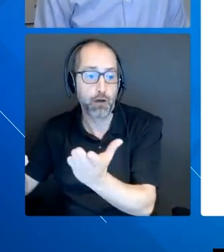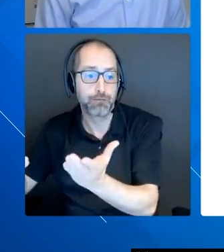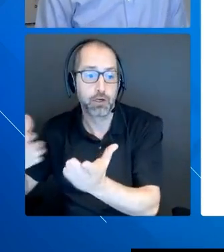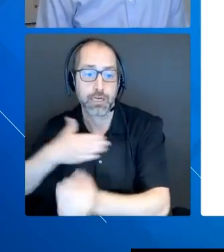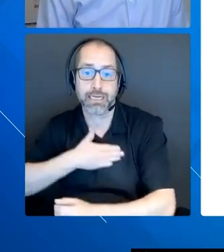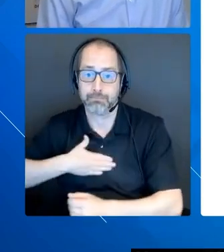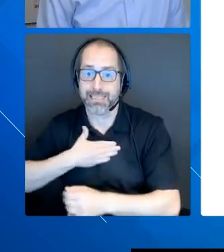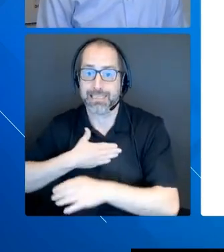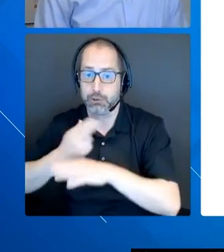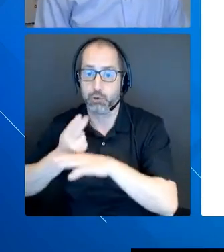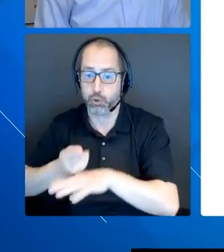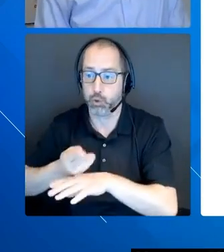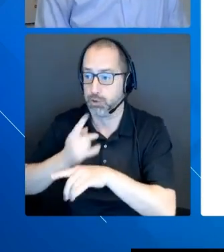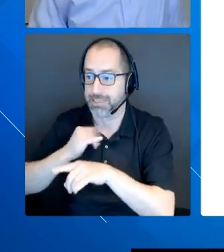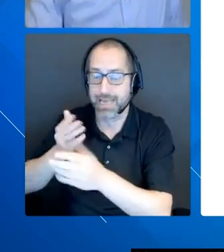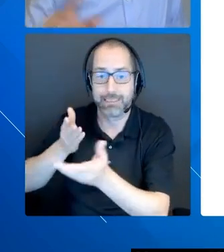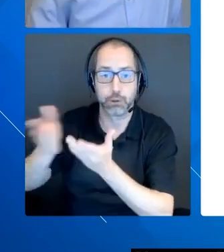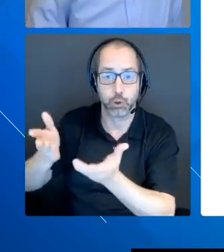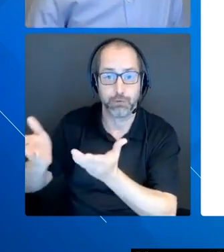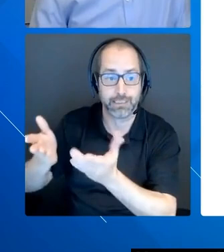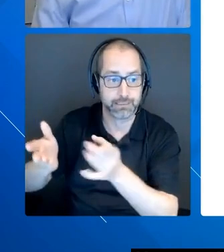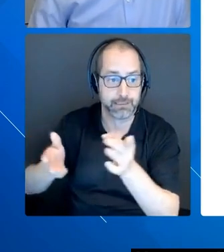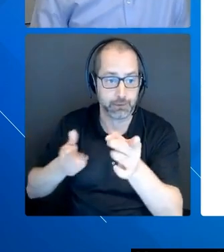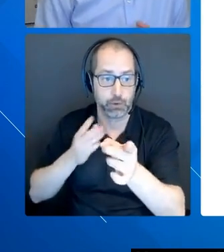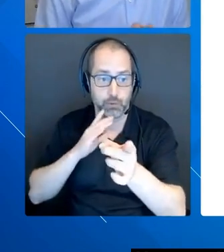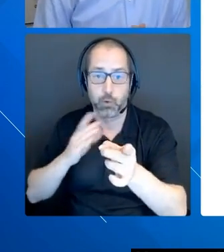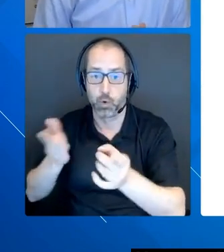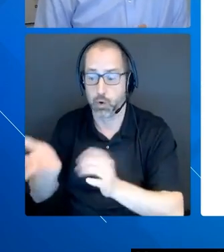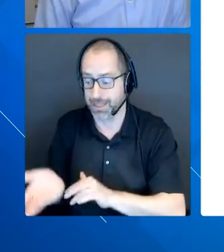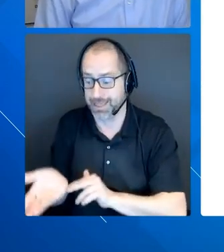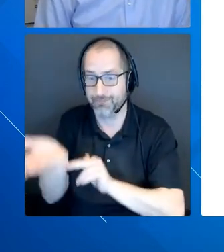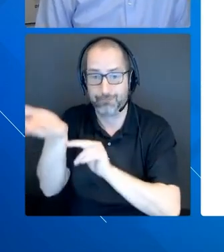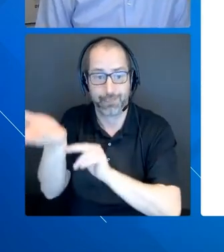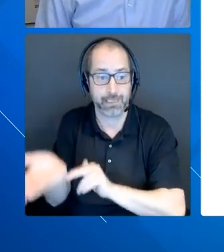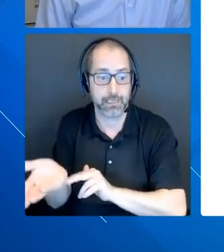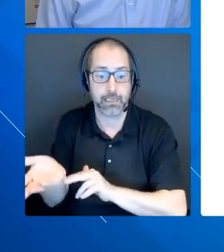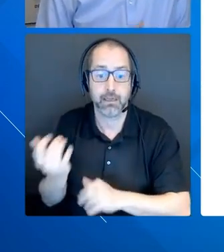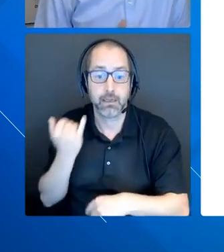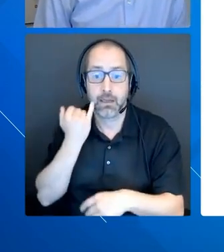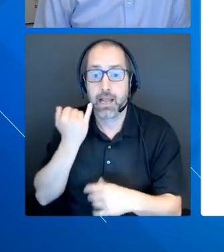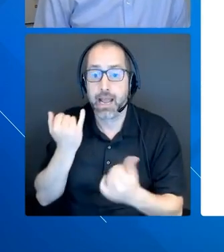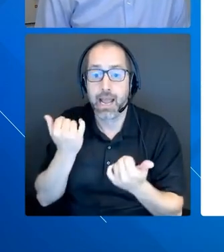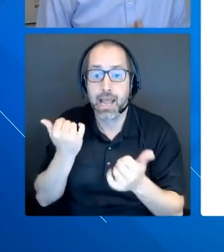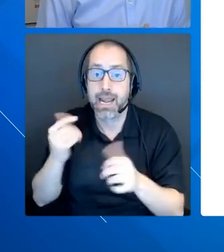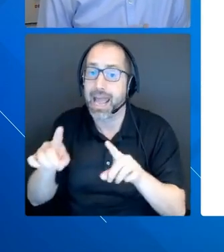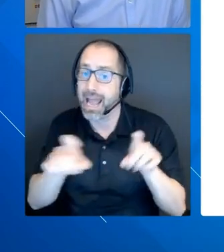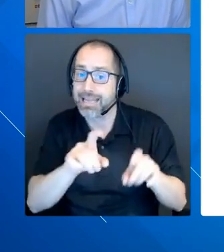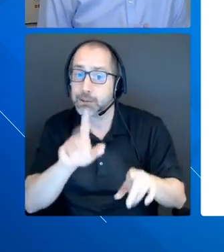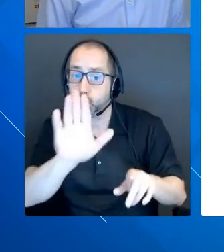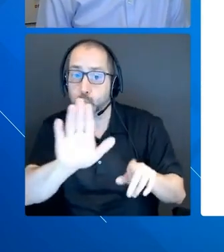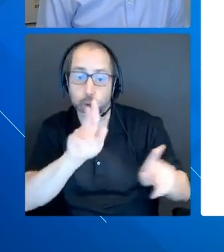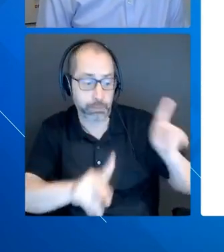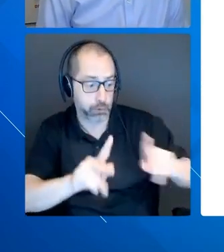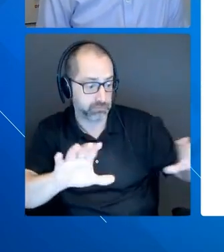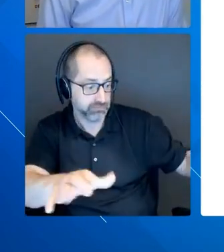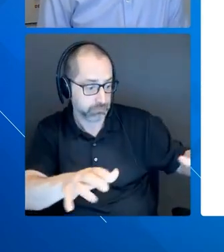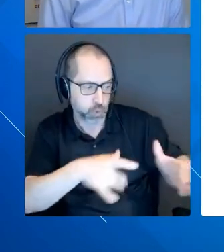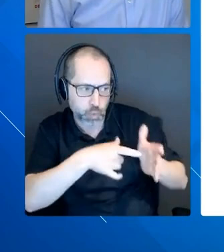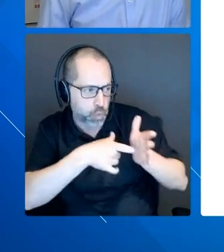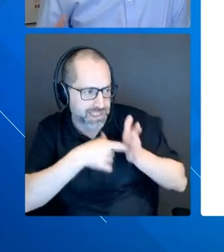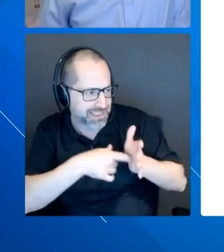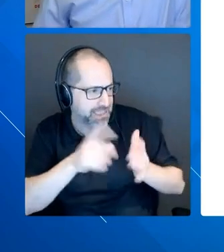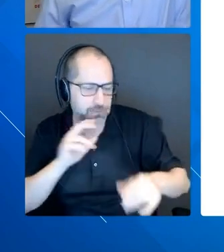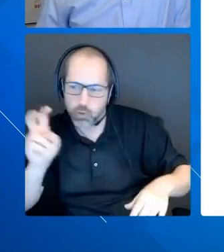it. Another shameless plug, and I'll talk about this more, but query your users, ask them what their needs are. If